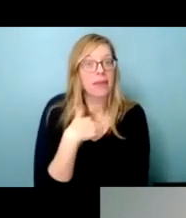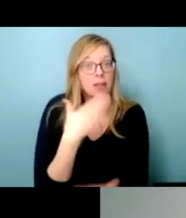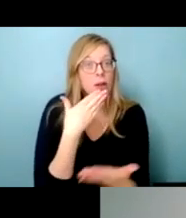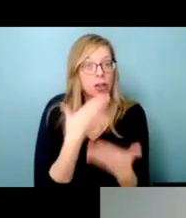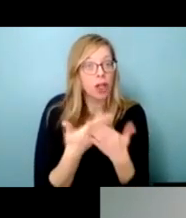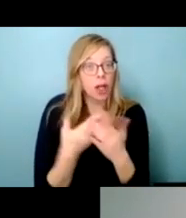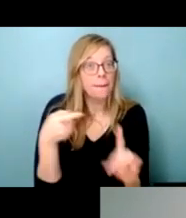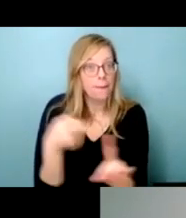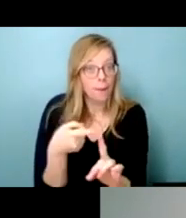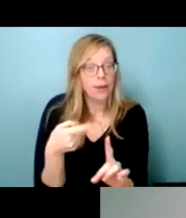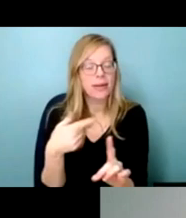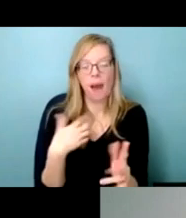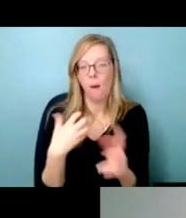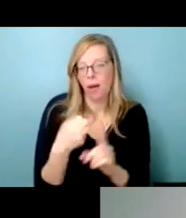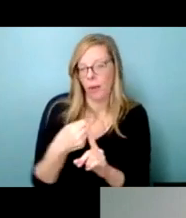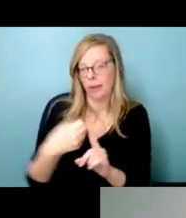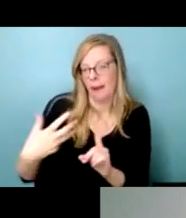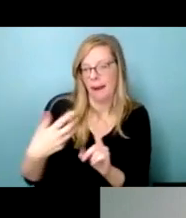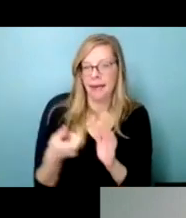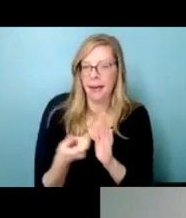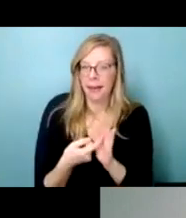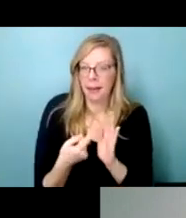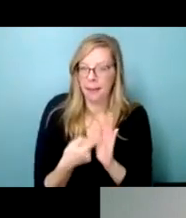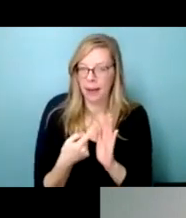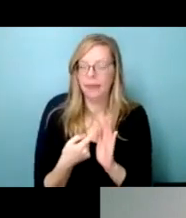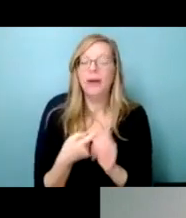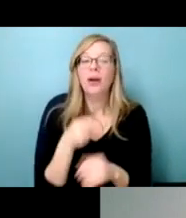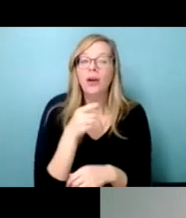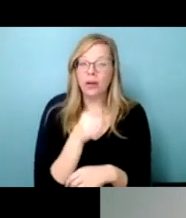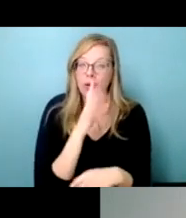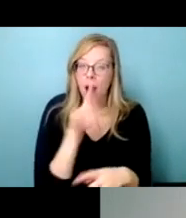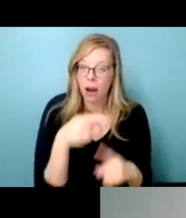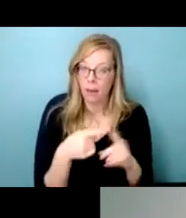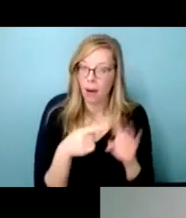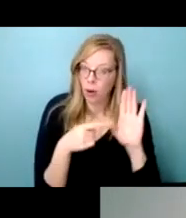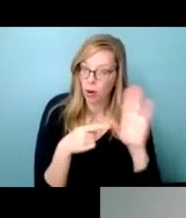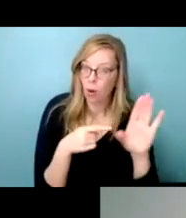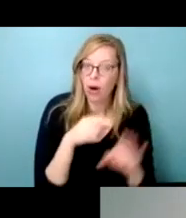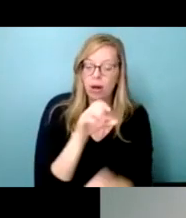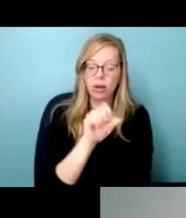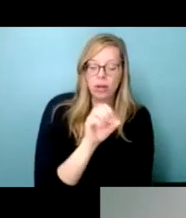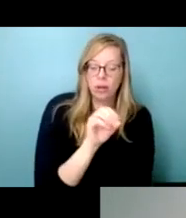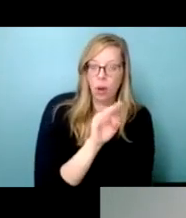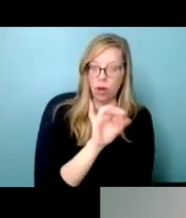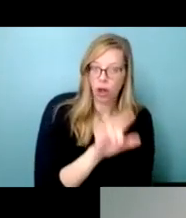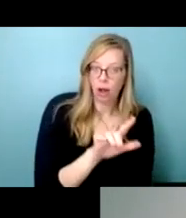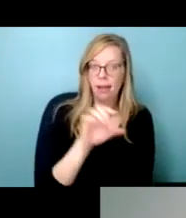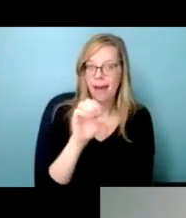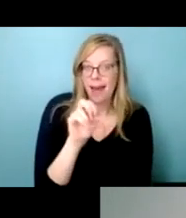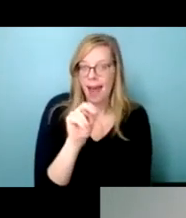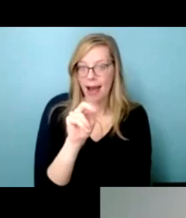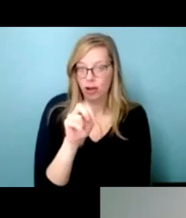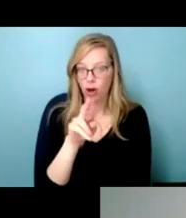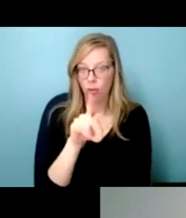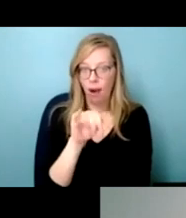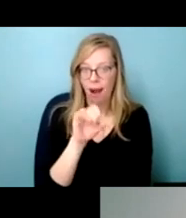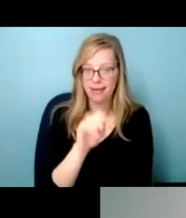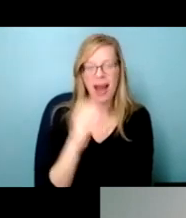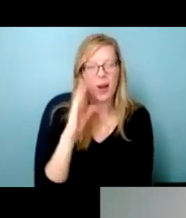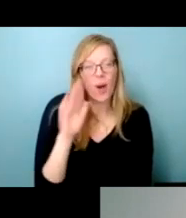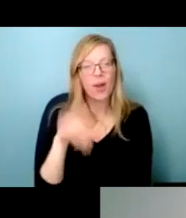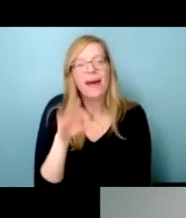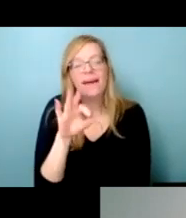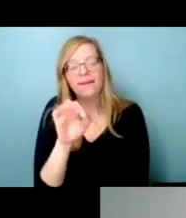like to expand on a little bit. So when you talked about that you run a social enterprise, I know Fearless R2W has also talked about running a